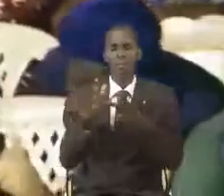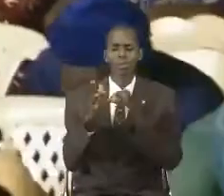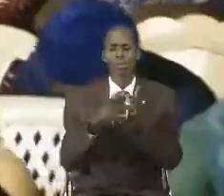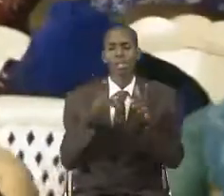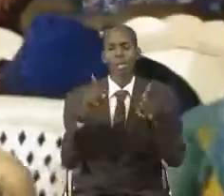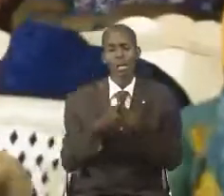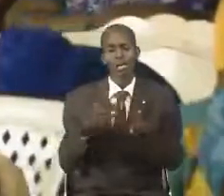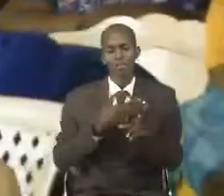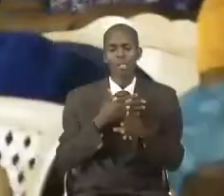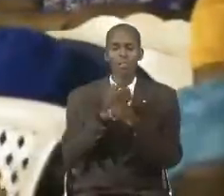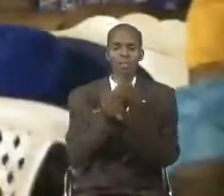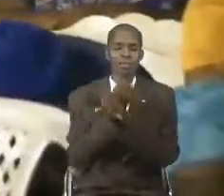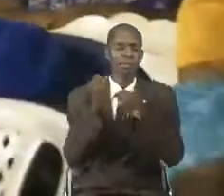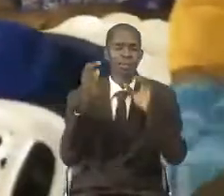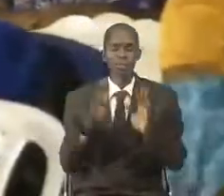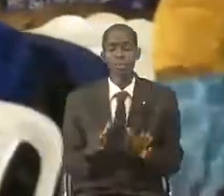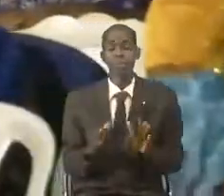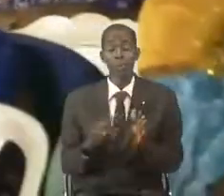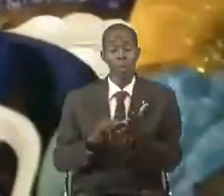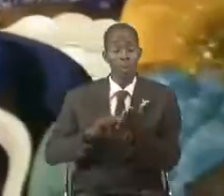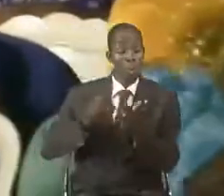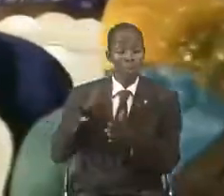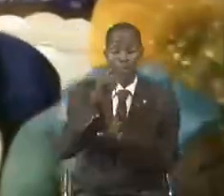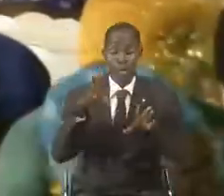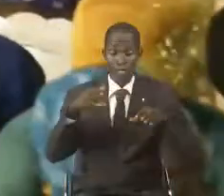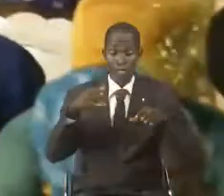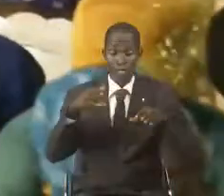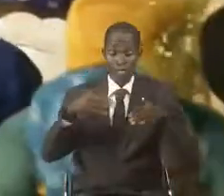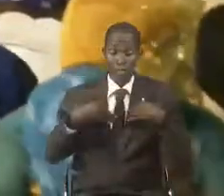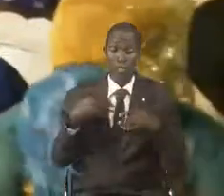I receive him as my Savior.